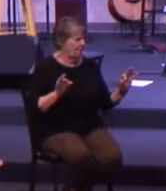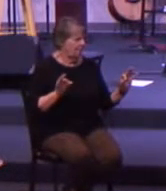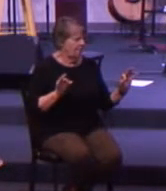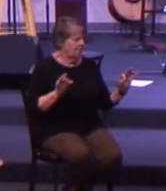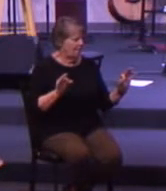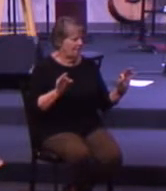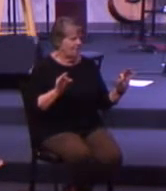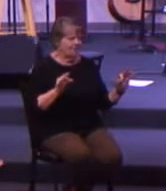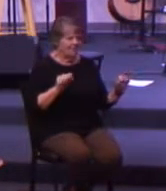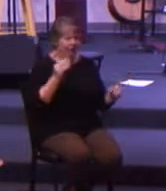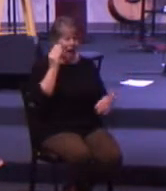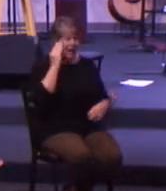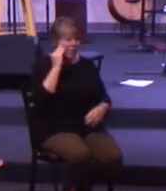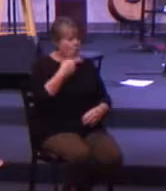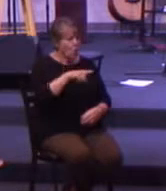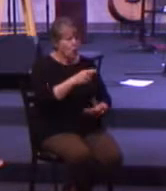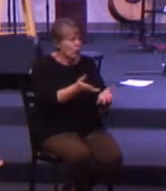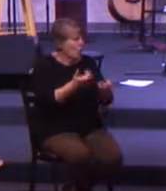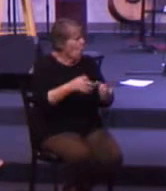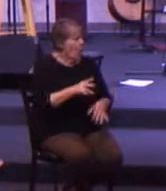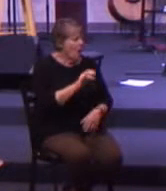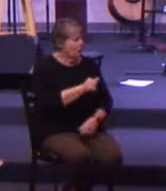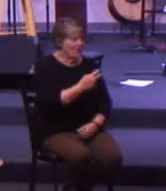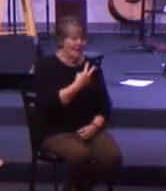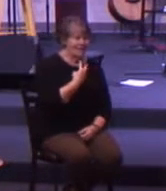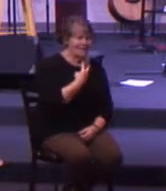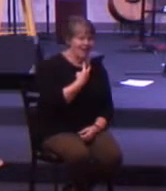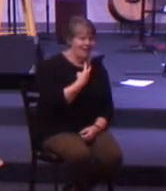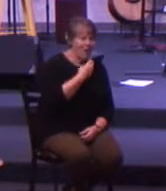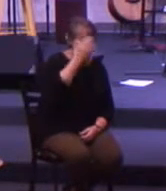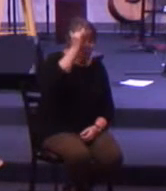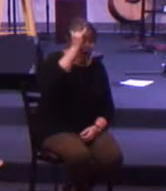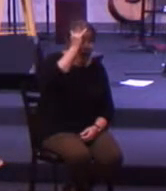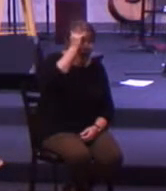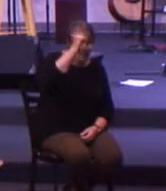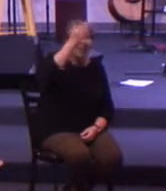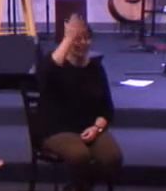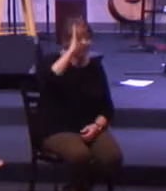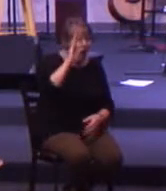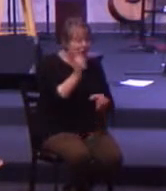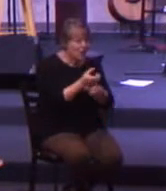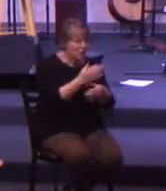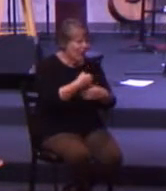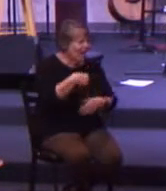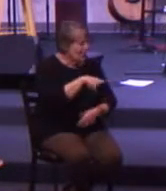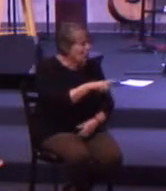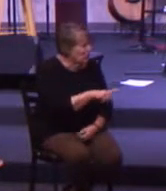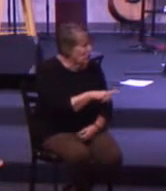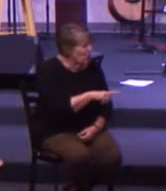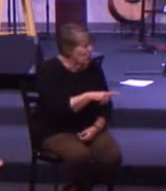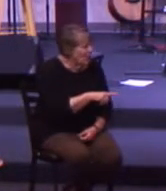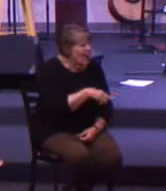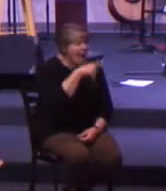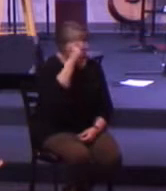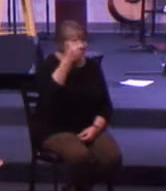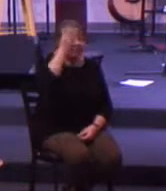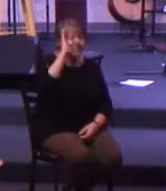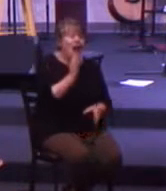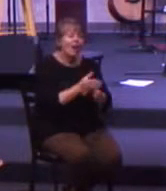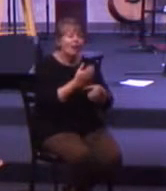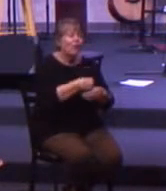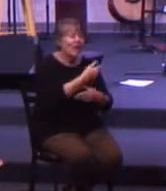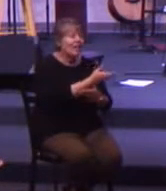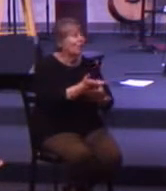I know that stuck is not where you want to stay, because I believe you were created by that God. And because you were created by that God, you were